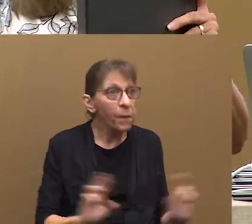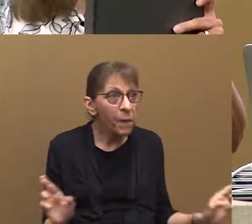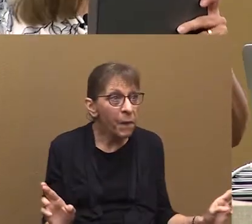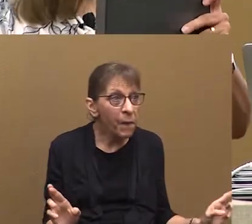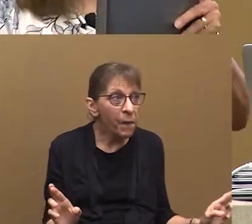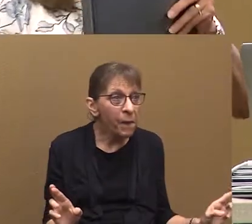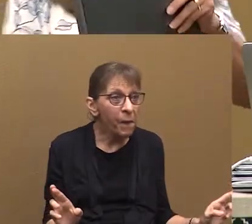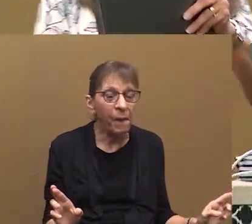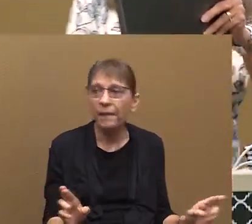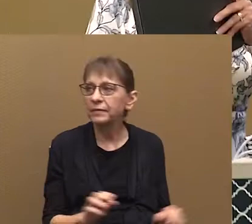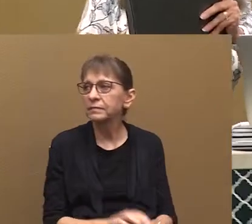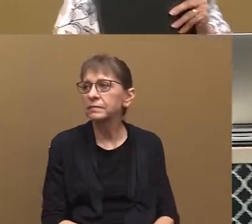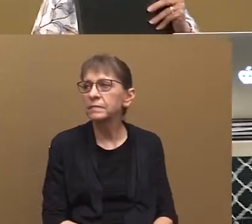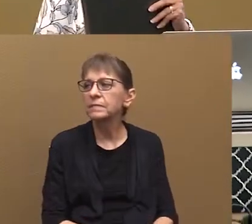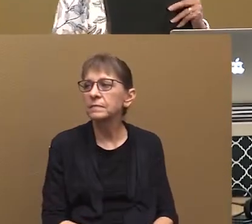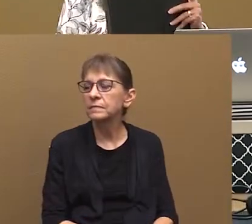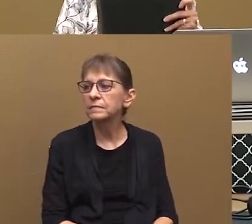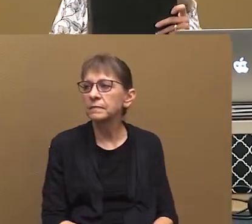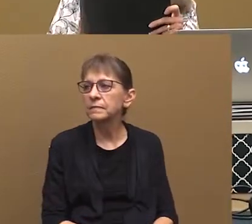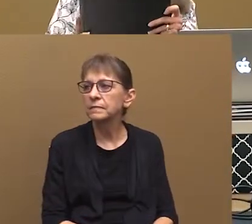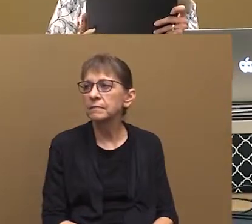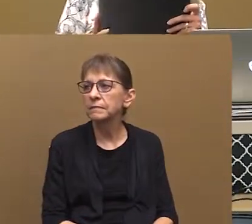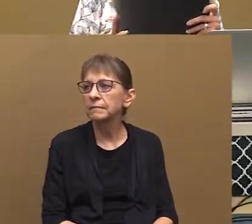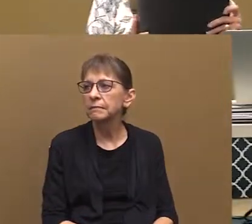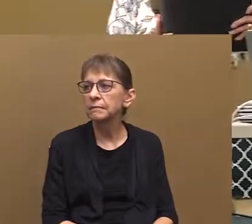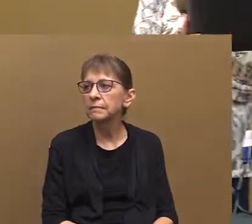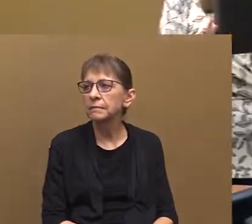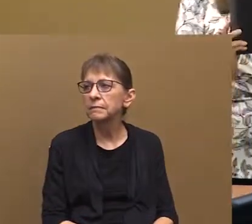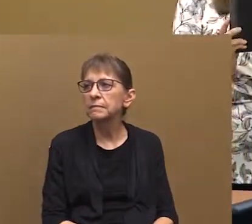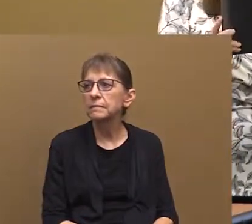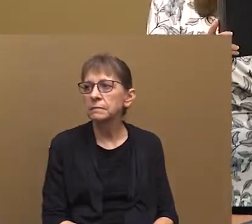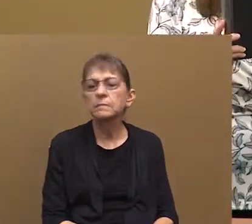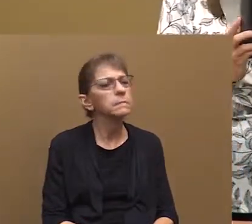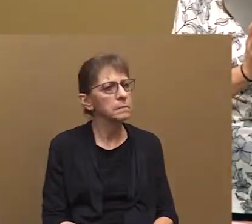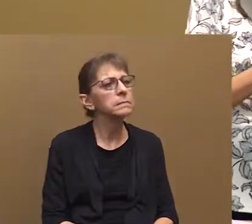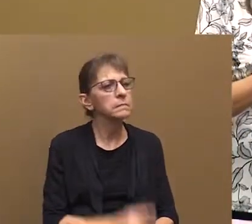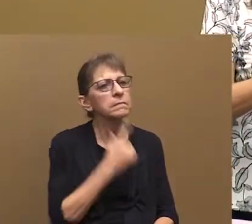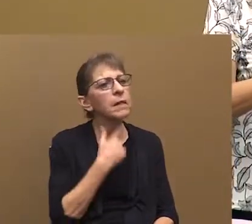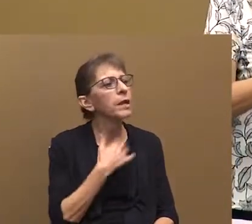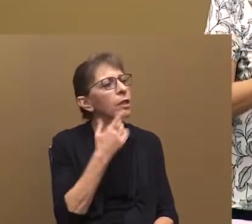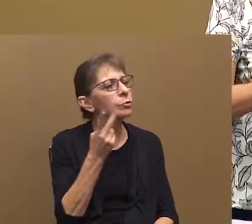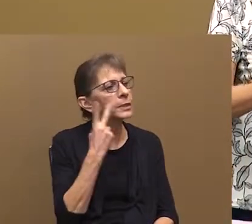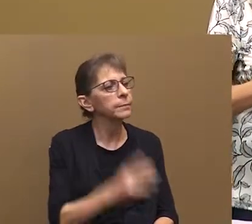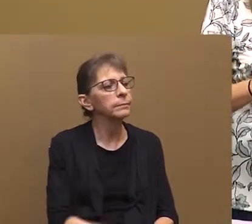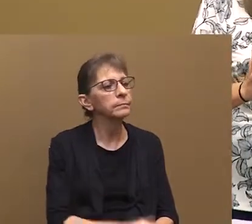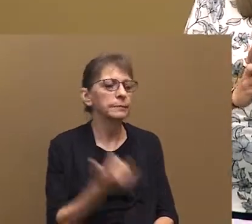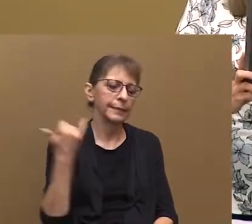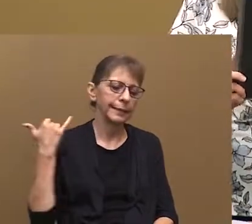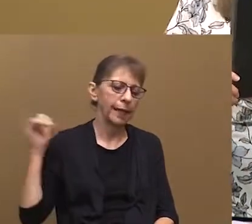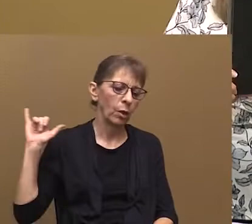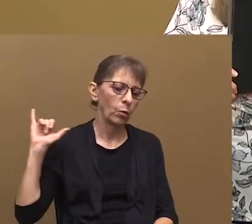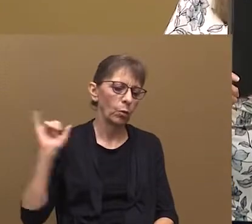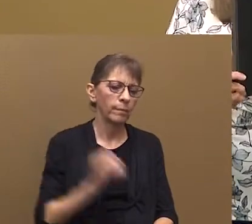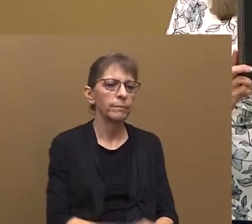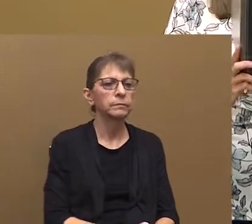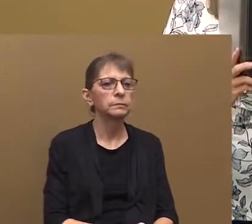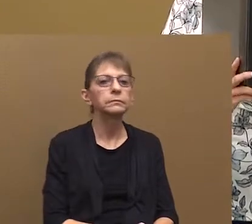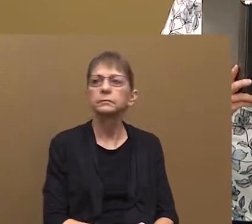Okay, ready? You just step behind me so you can take a look and see. And could you tell me what color do you see?